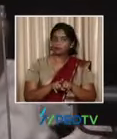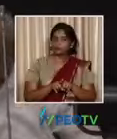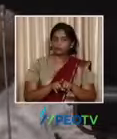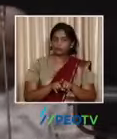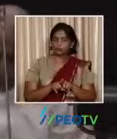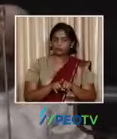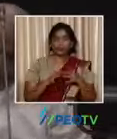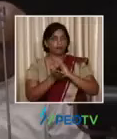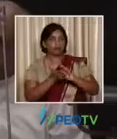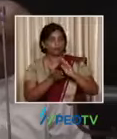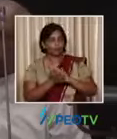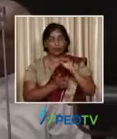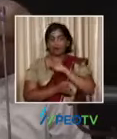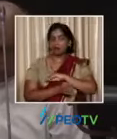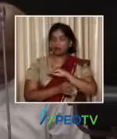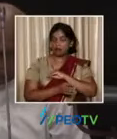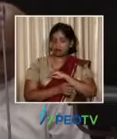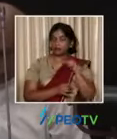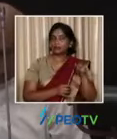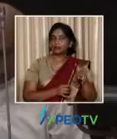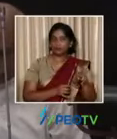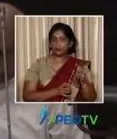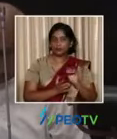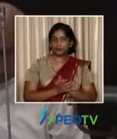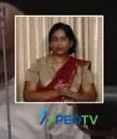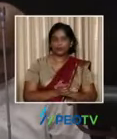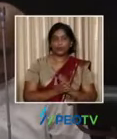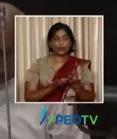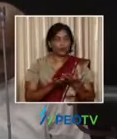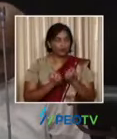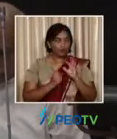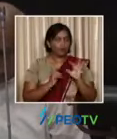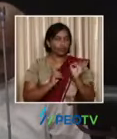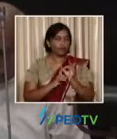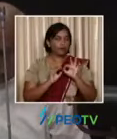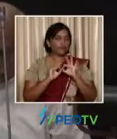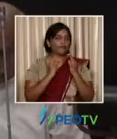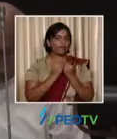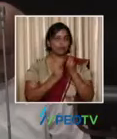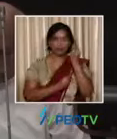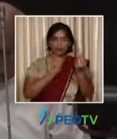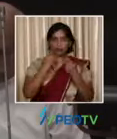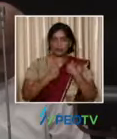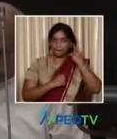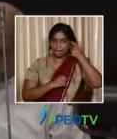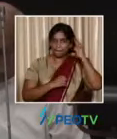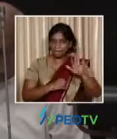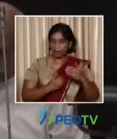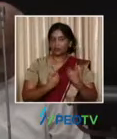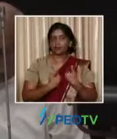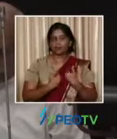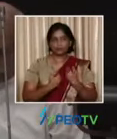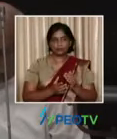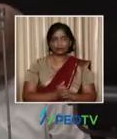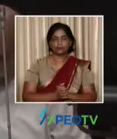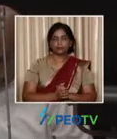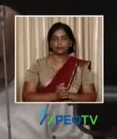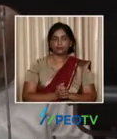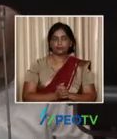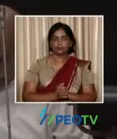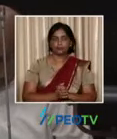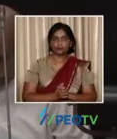payments. End of May. Cabinet approval of a comprehensive strategy to restructure the balance sheet of CEB, CPC, Sri